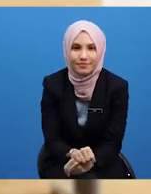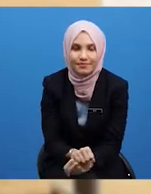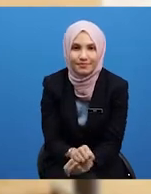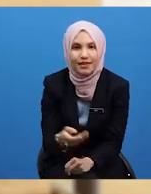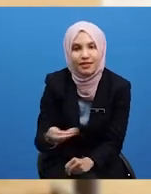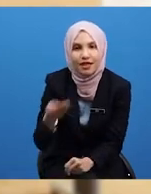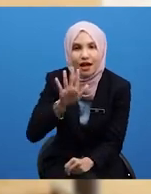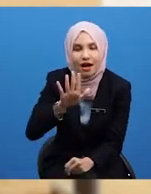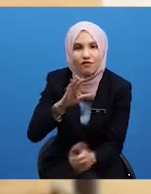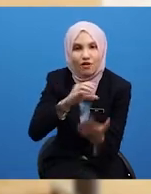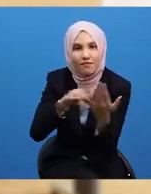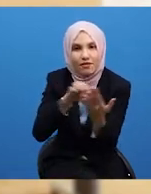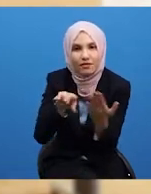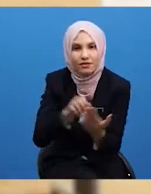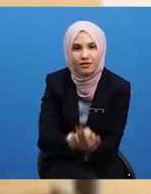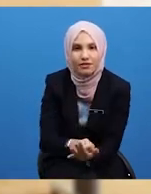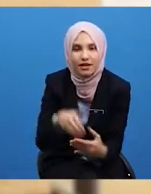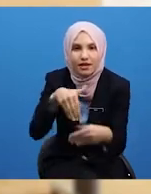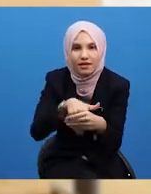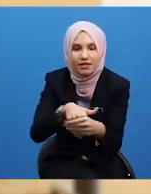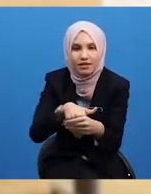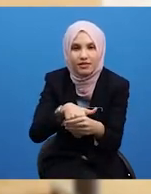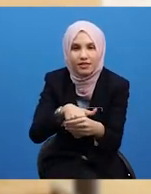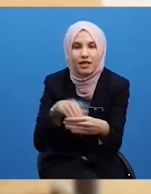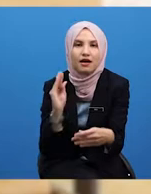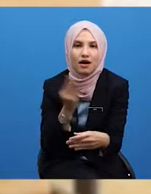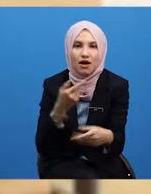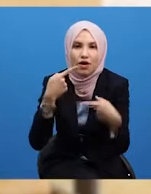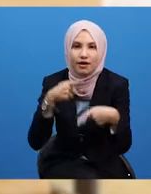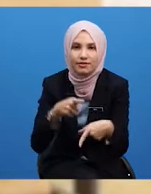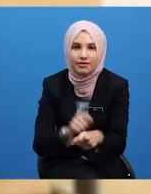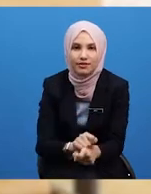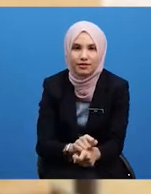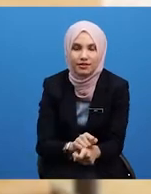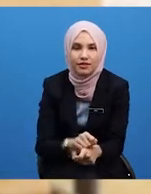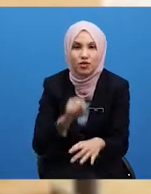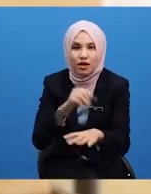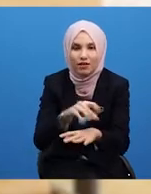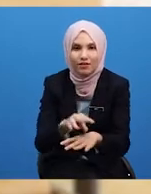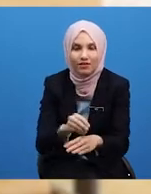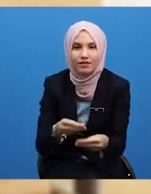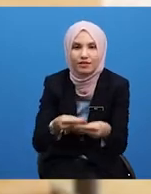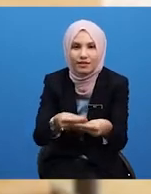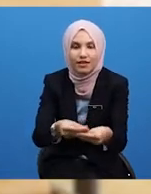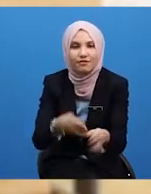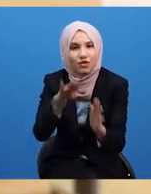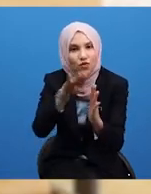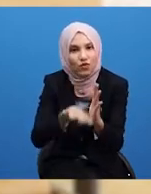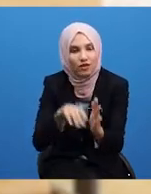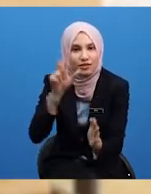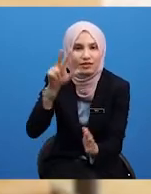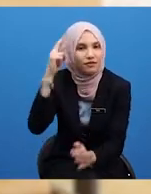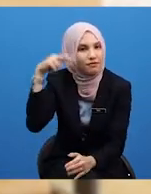There are 5 paragraphs in our answer. You are advised to give at least